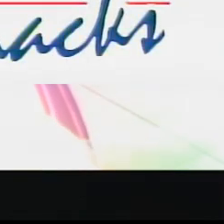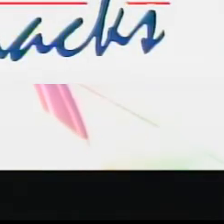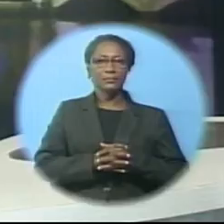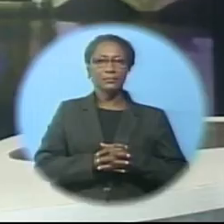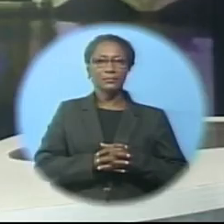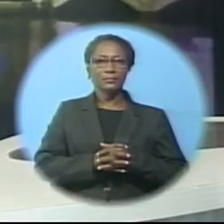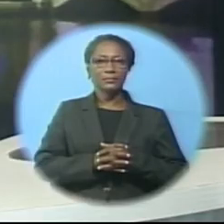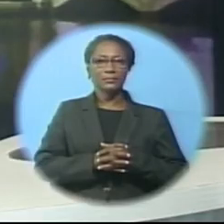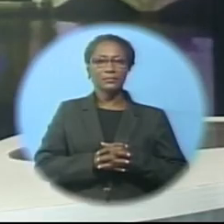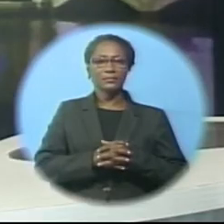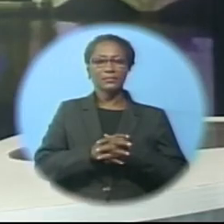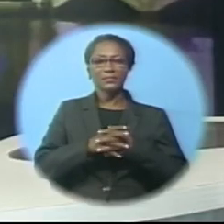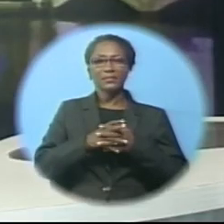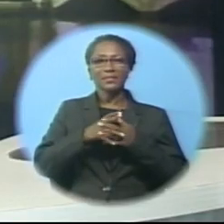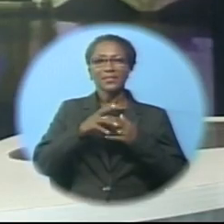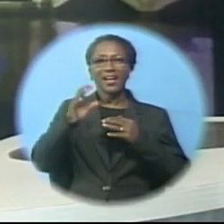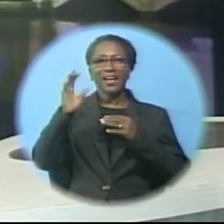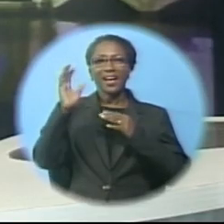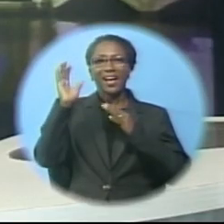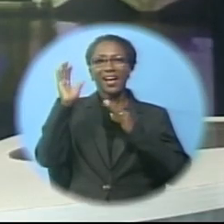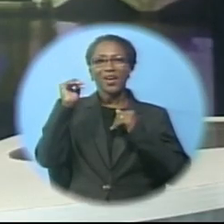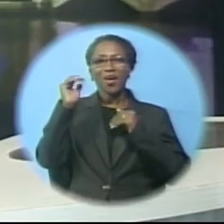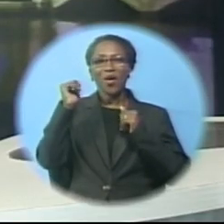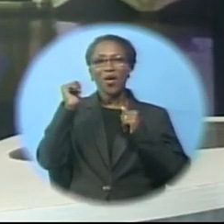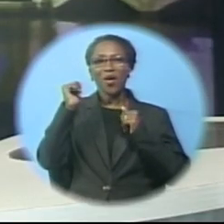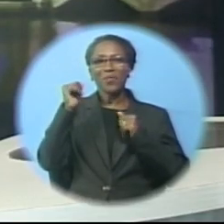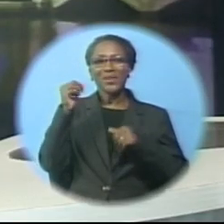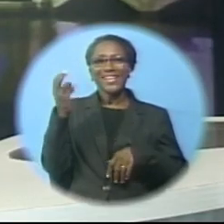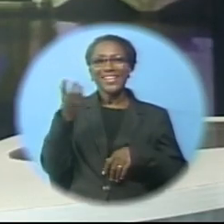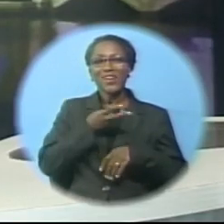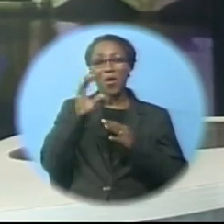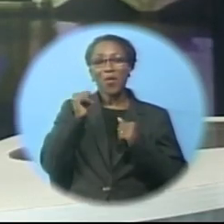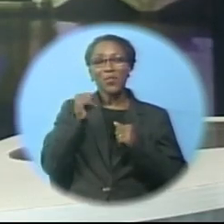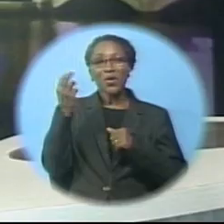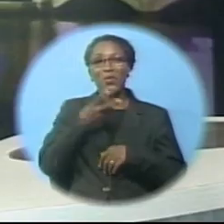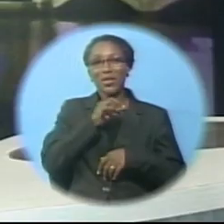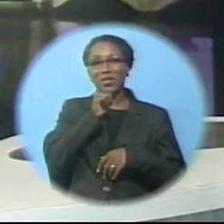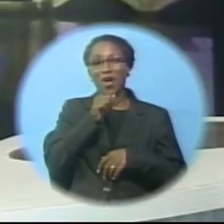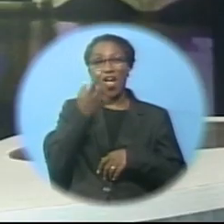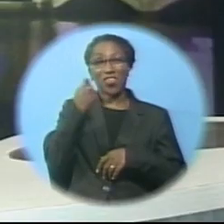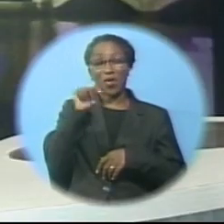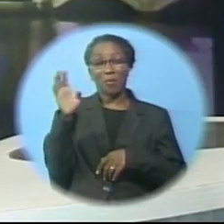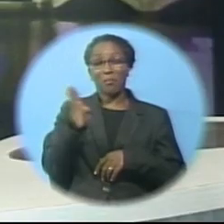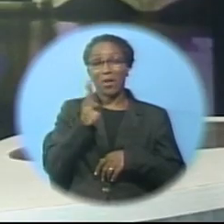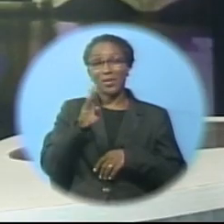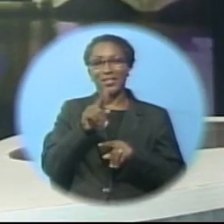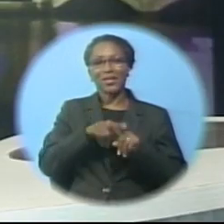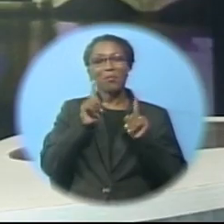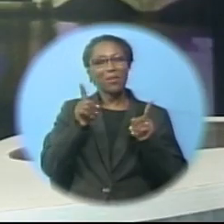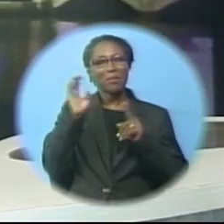Snacks. I hope I know that commentators knows we are not the Barbados, we are Barbados. That's it for sports. The